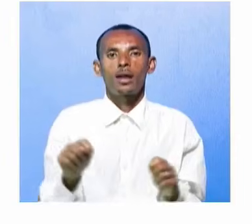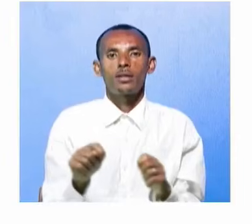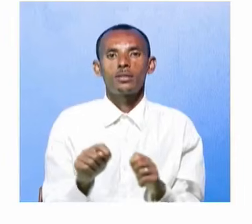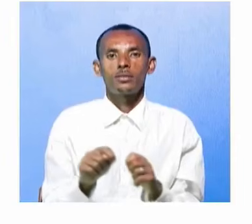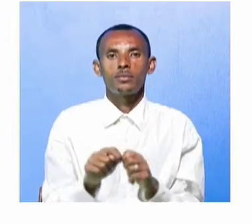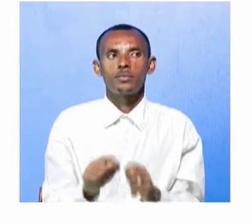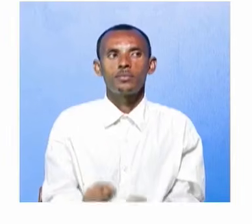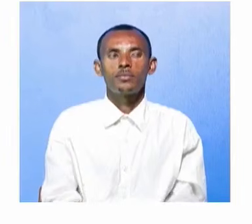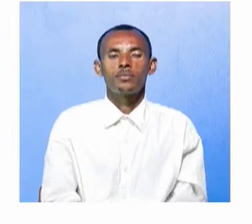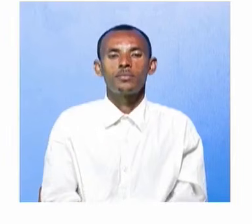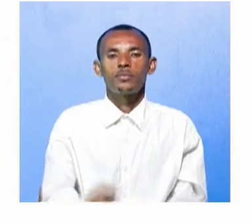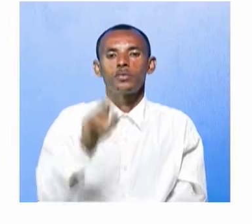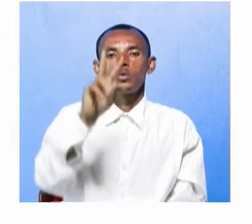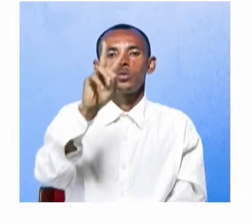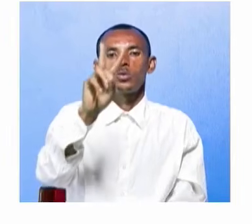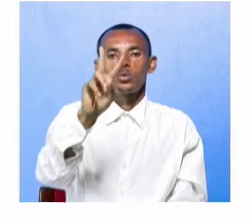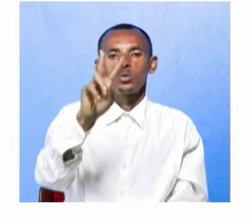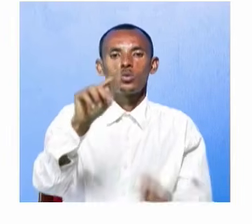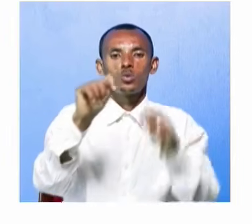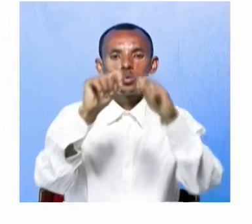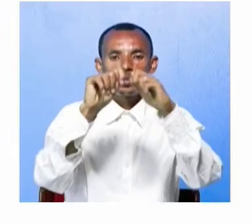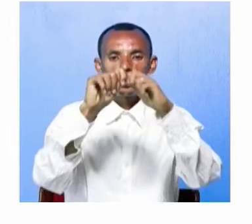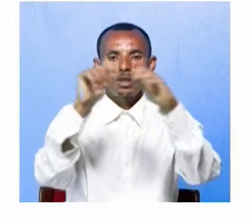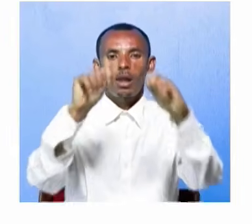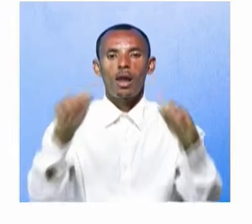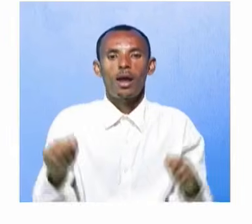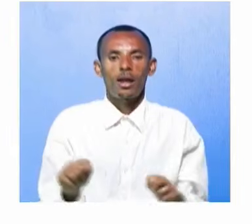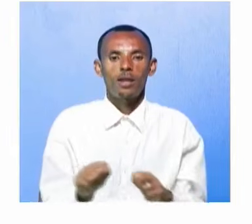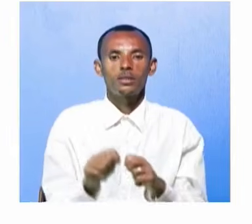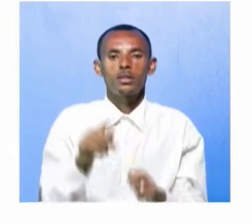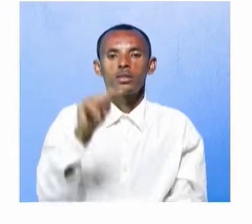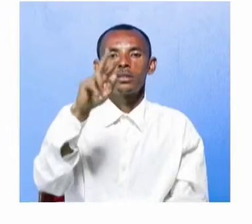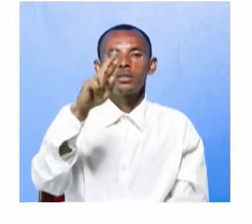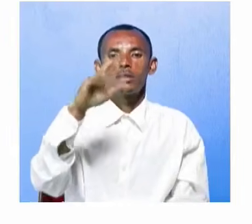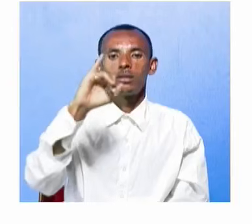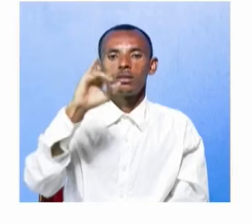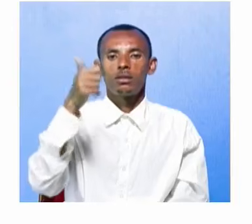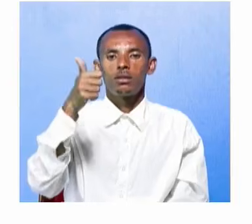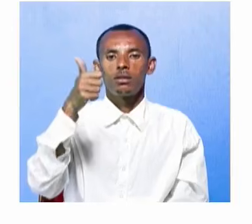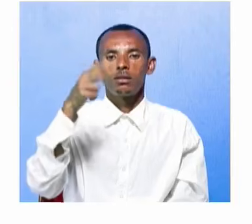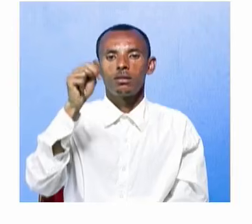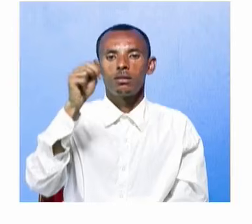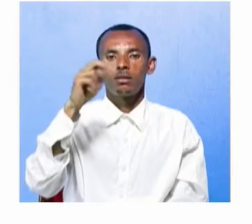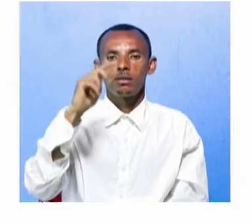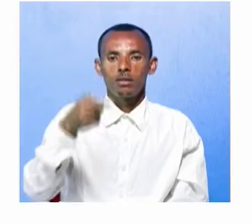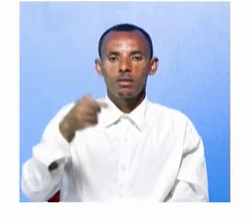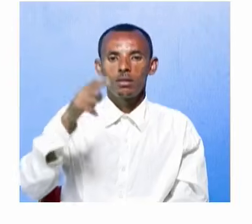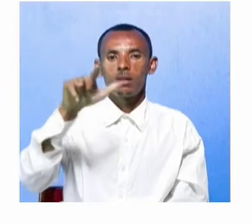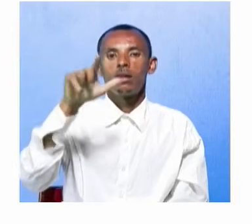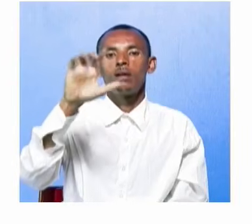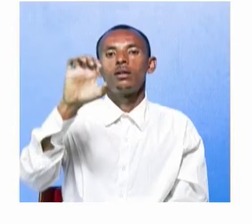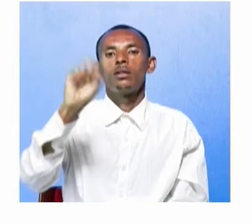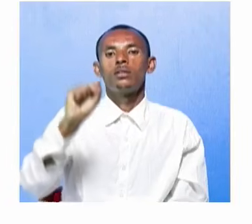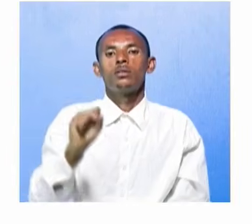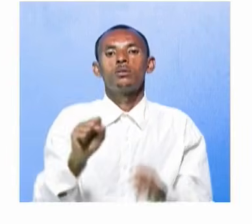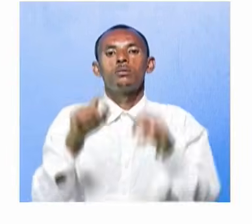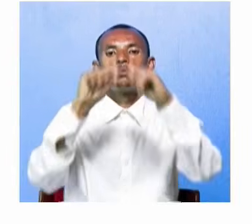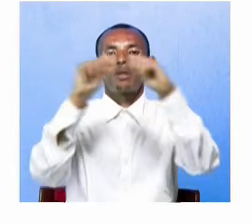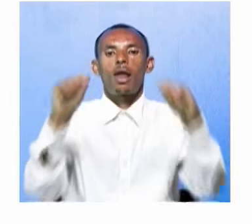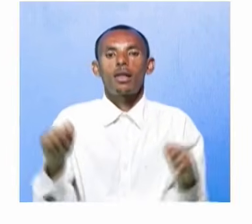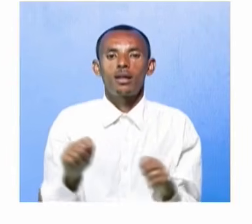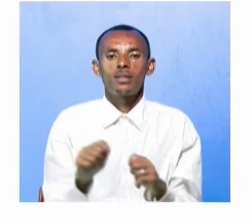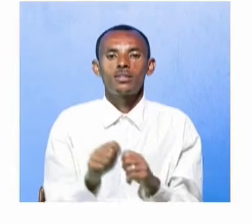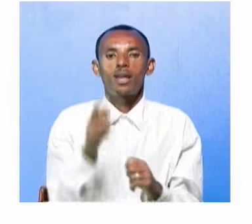are similar similar